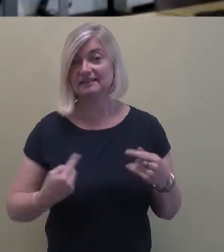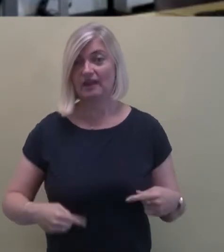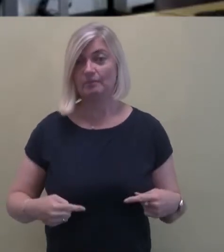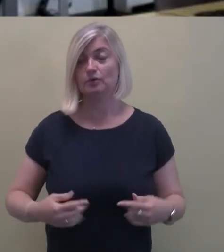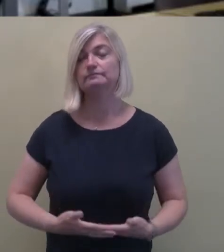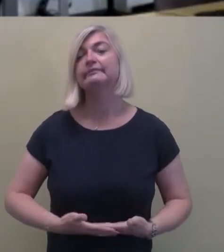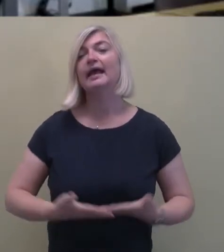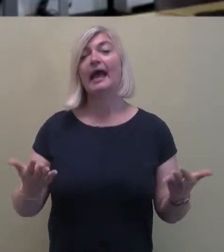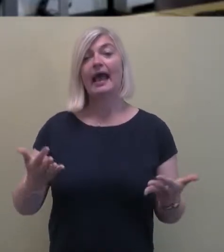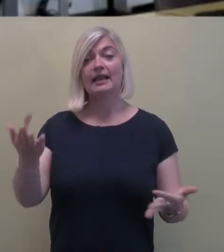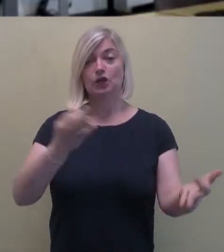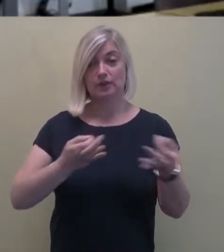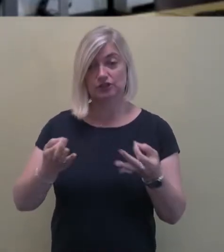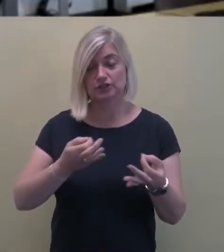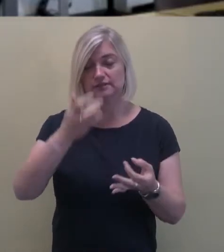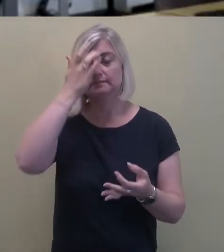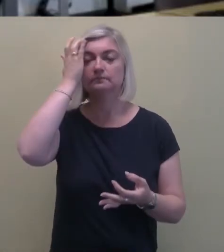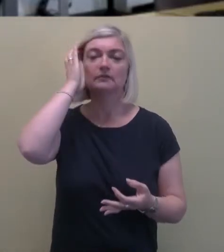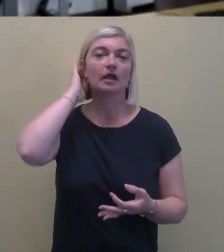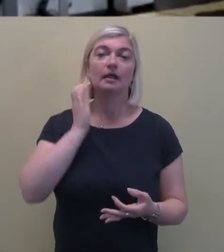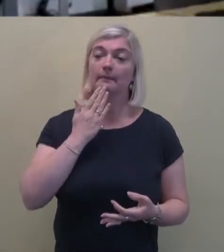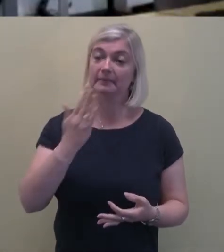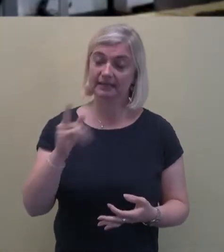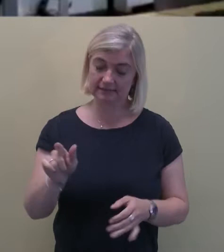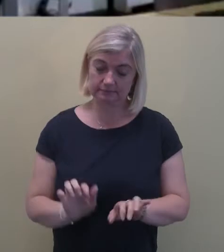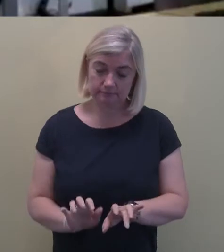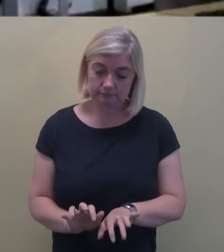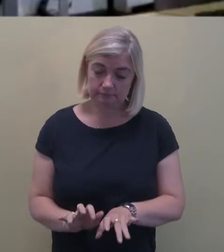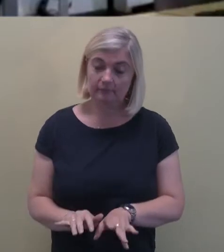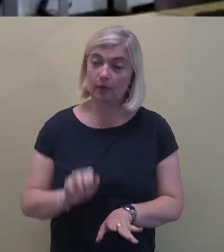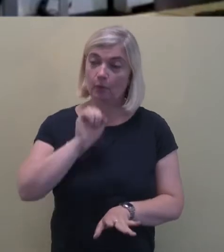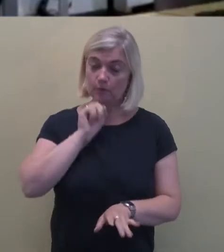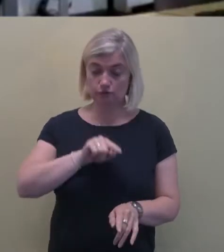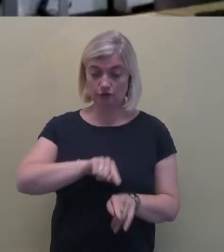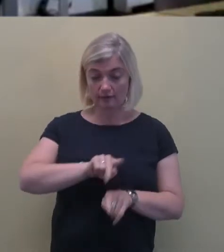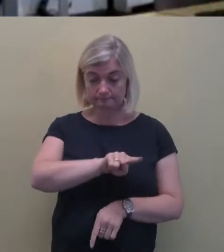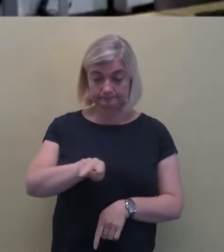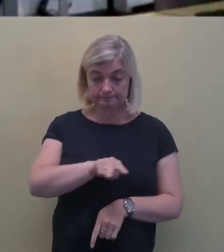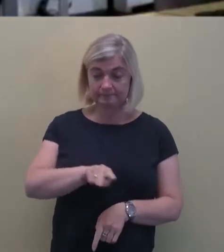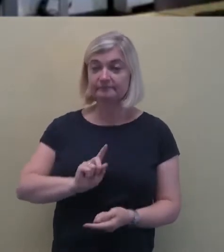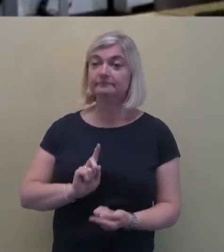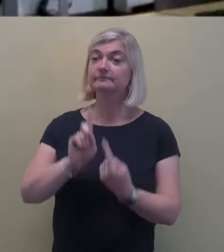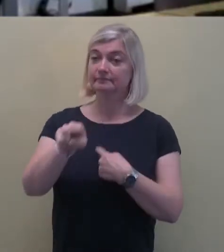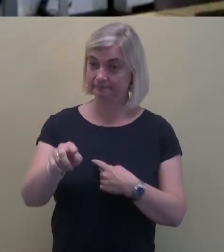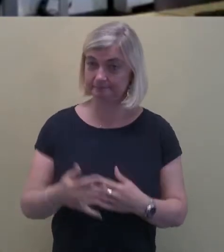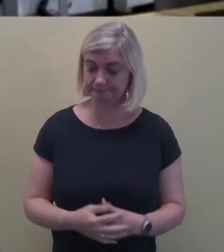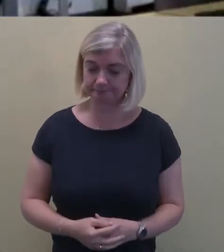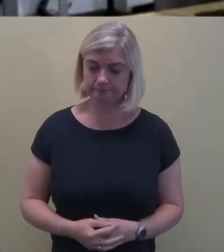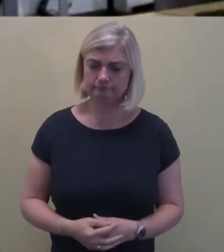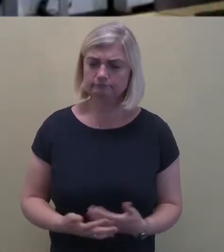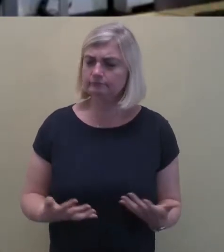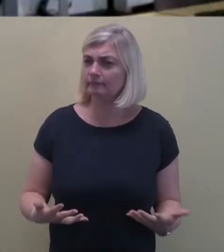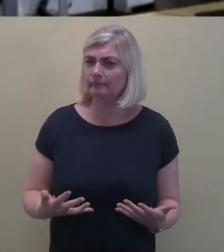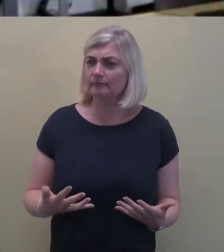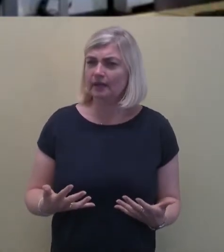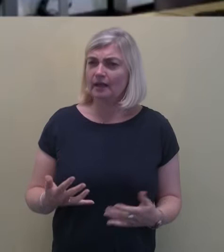on our website under the events tab. You can also go on Facebook under the events tab, and all of our sessions will be listed on there,